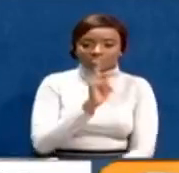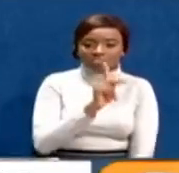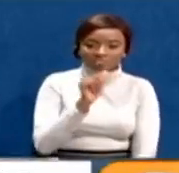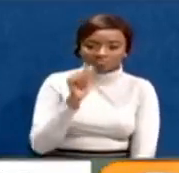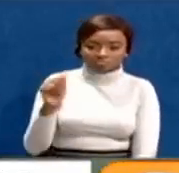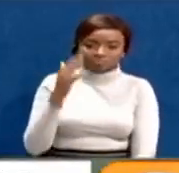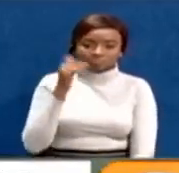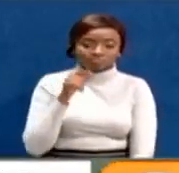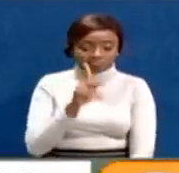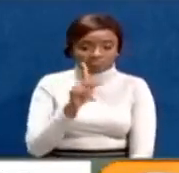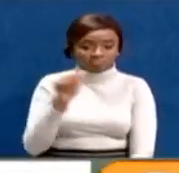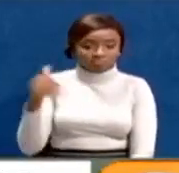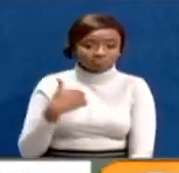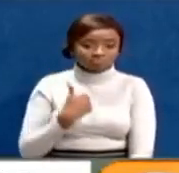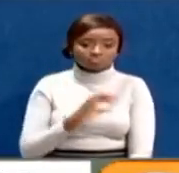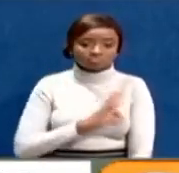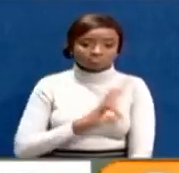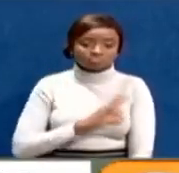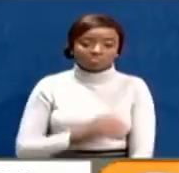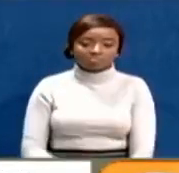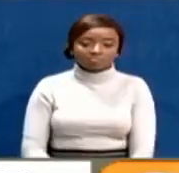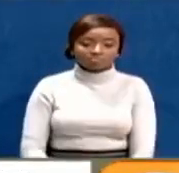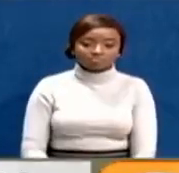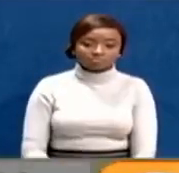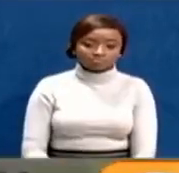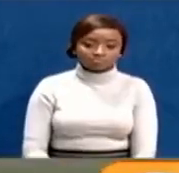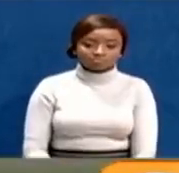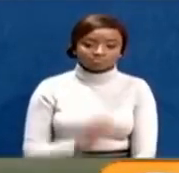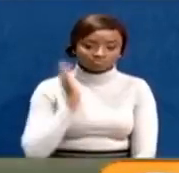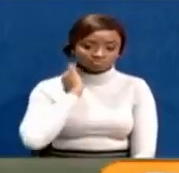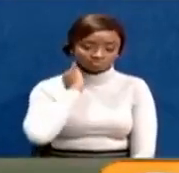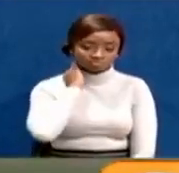currently a profit-making entity. Dennis Otieno, Citizen TV.